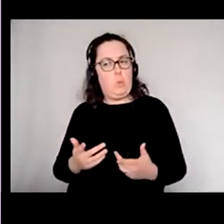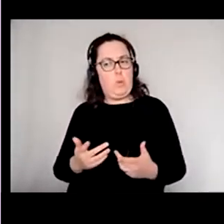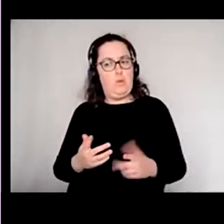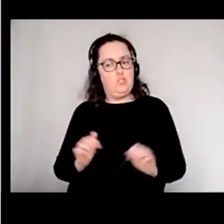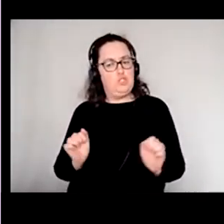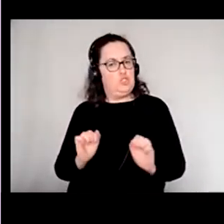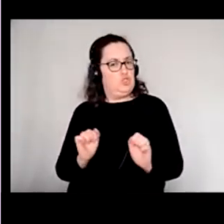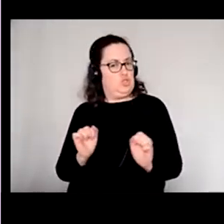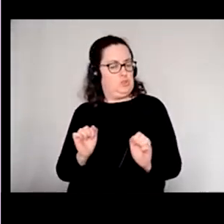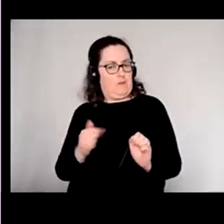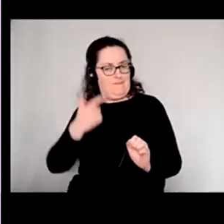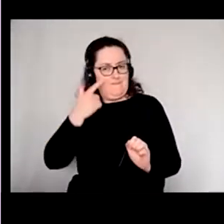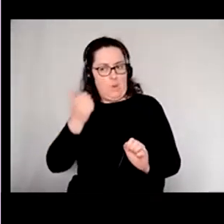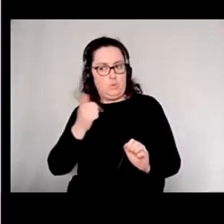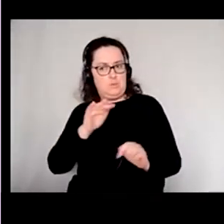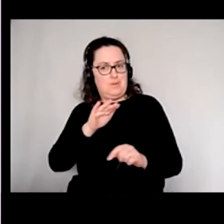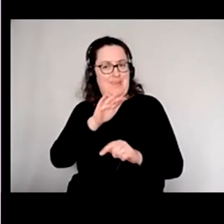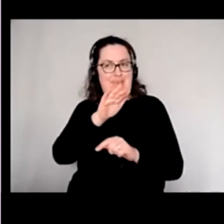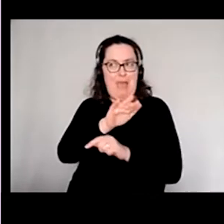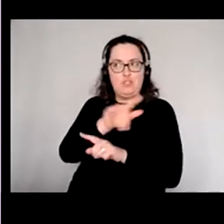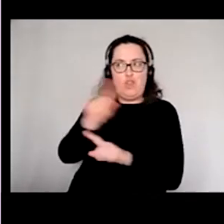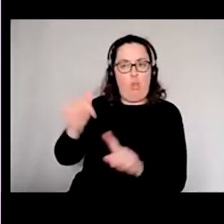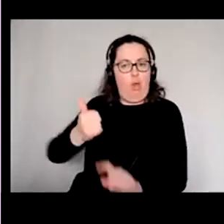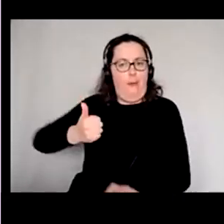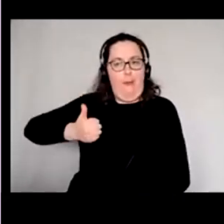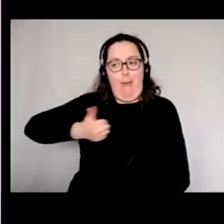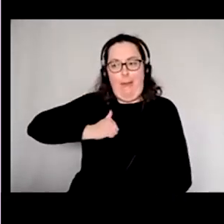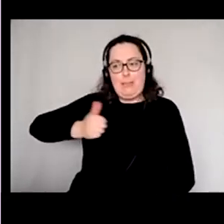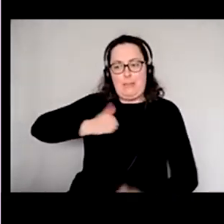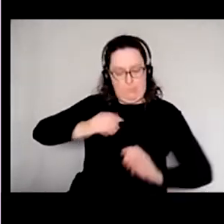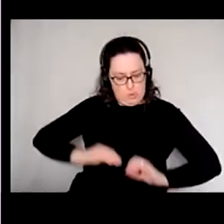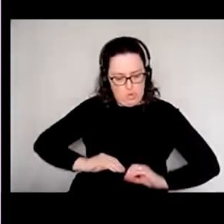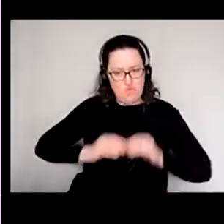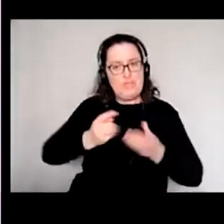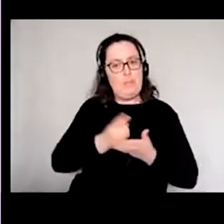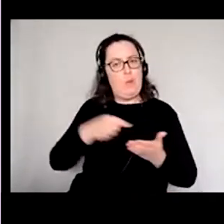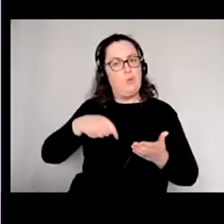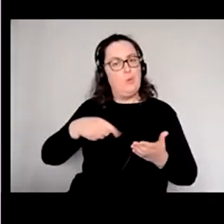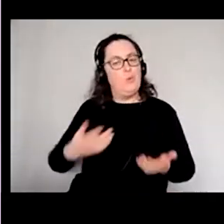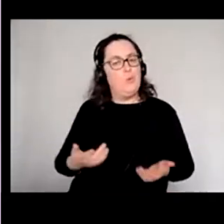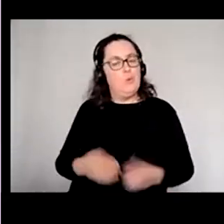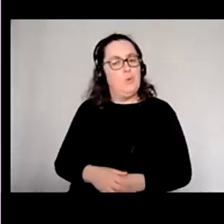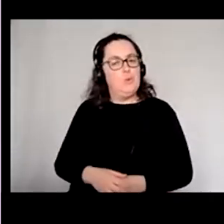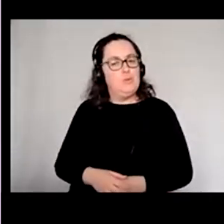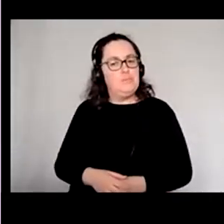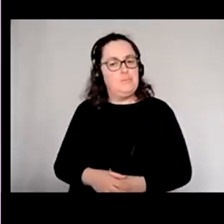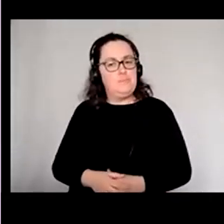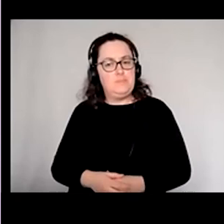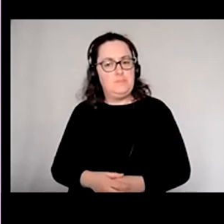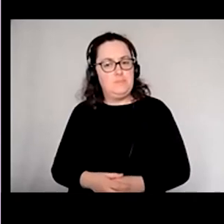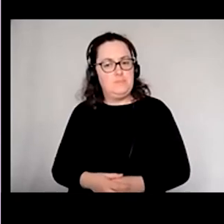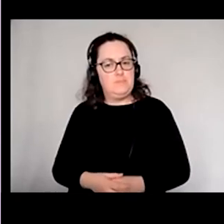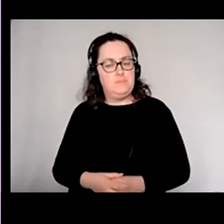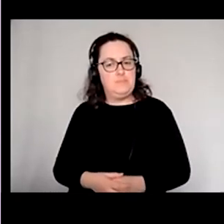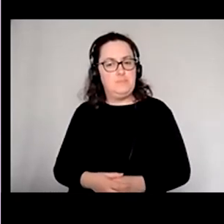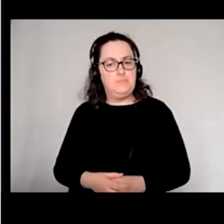but from external kind of, you know, perceptions and ideas about what I should be doing with